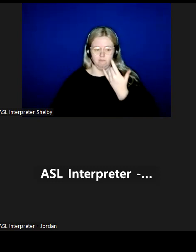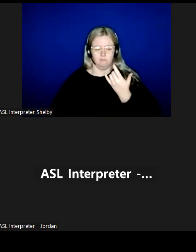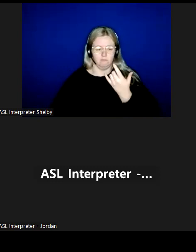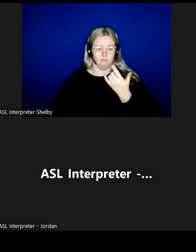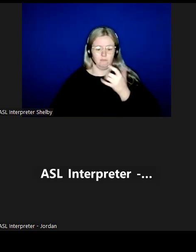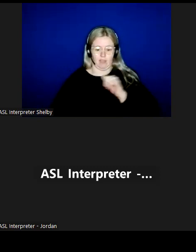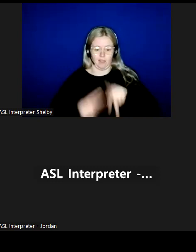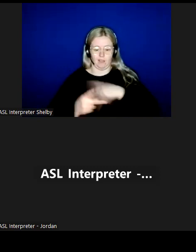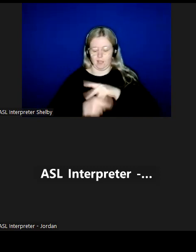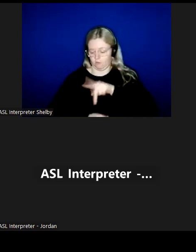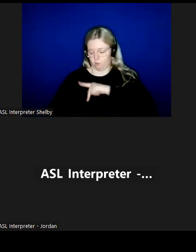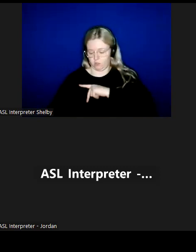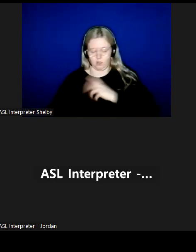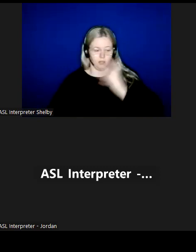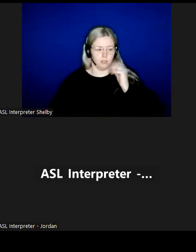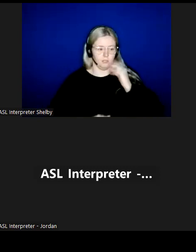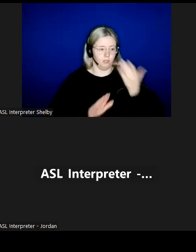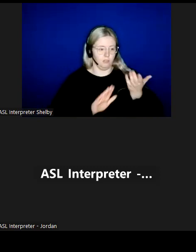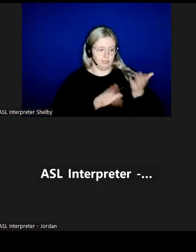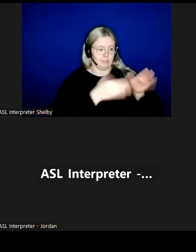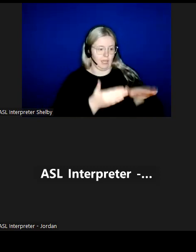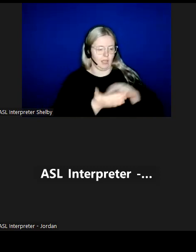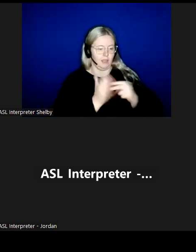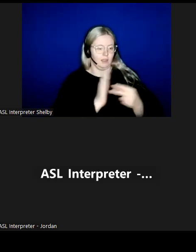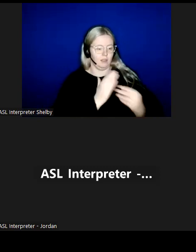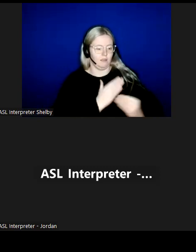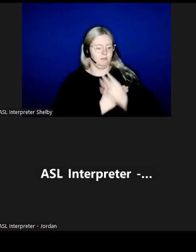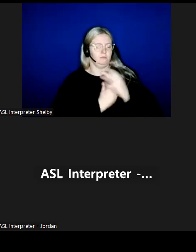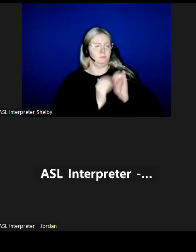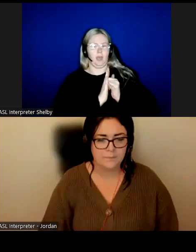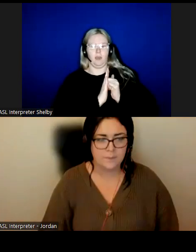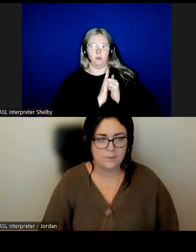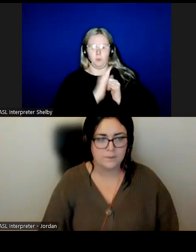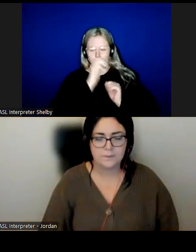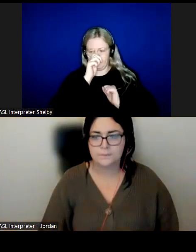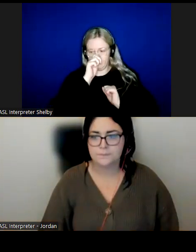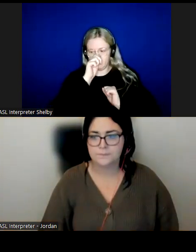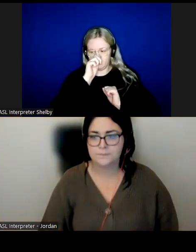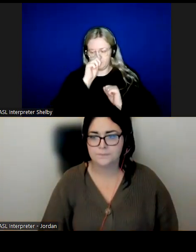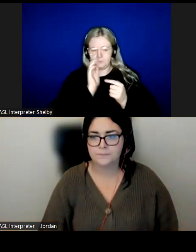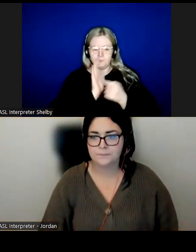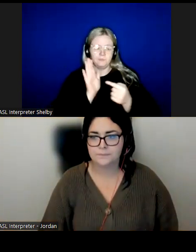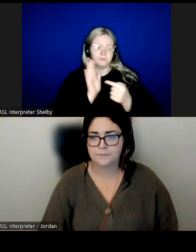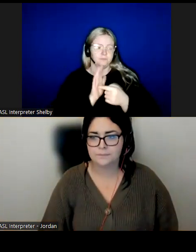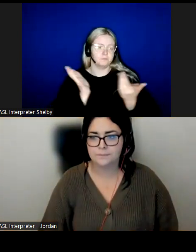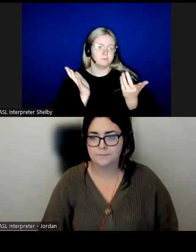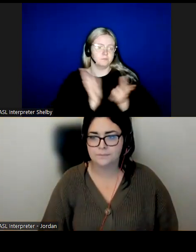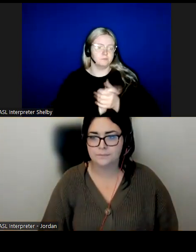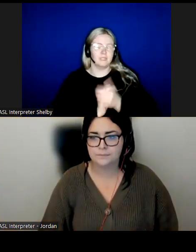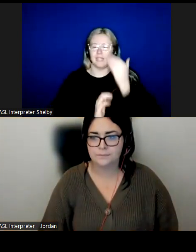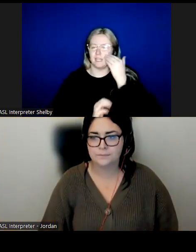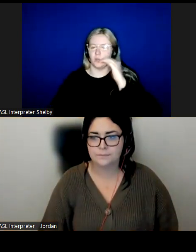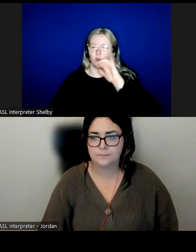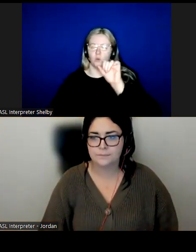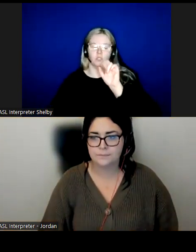how your grief influences you, your environment. So for example, and I know that Jenna mentioned